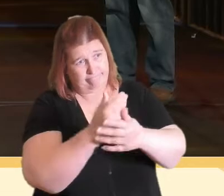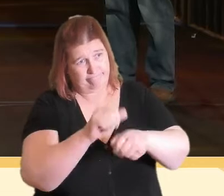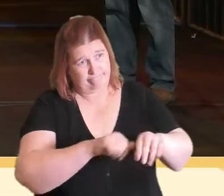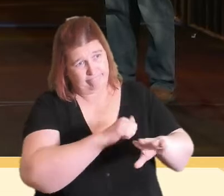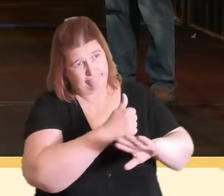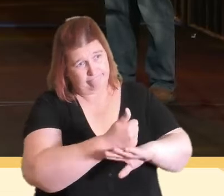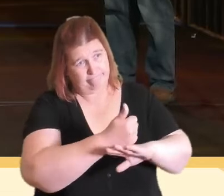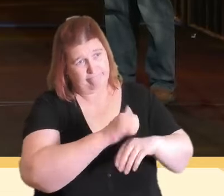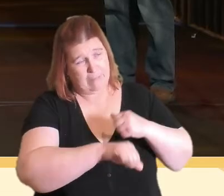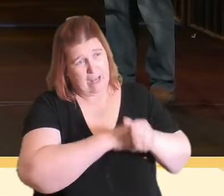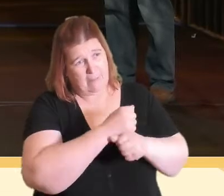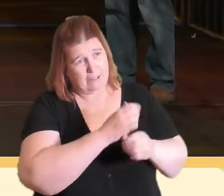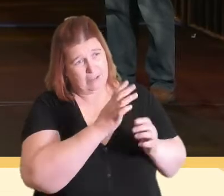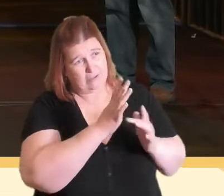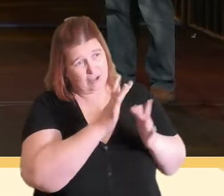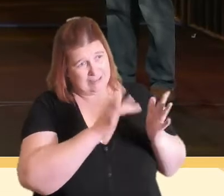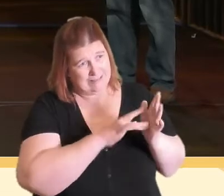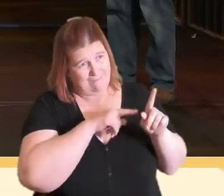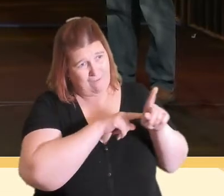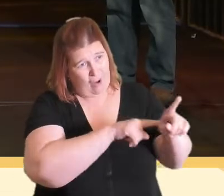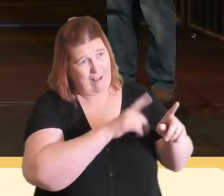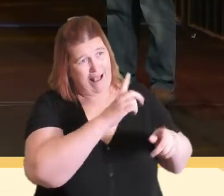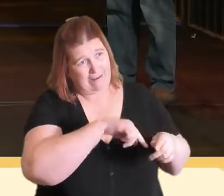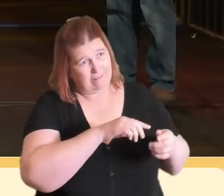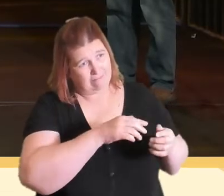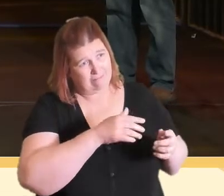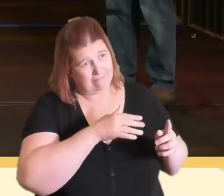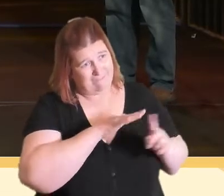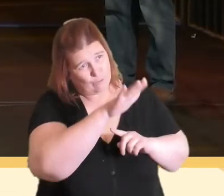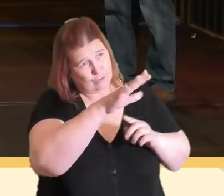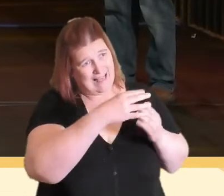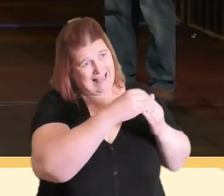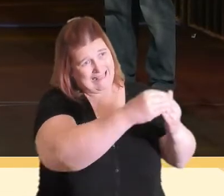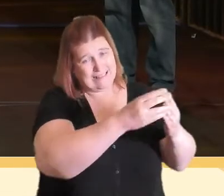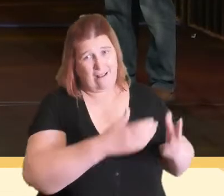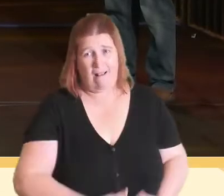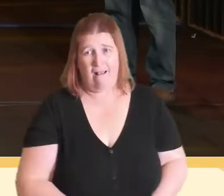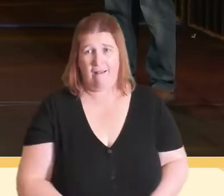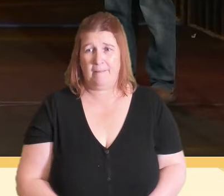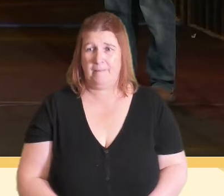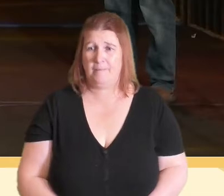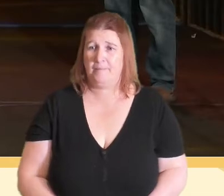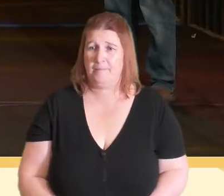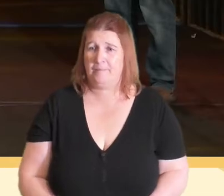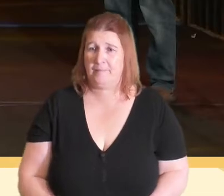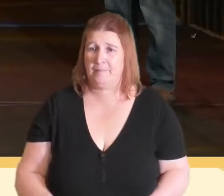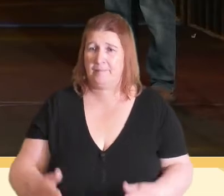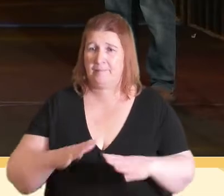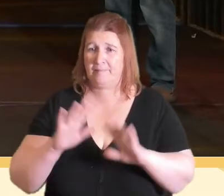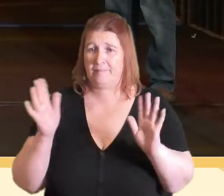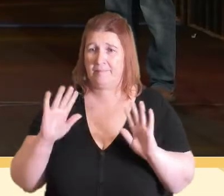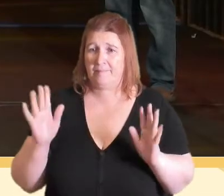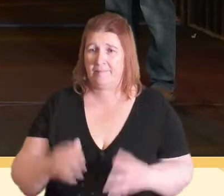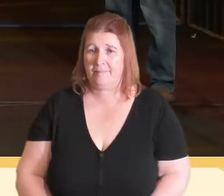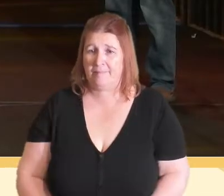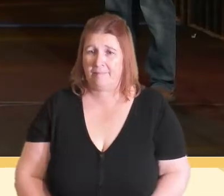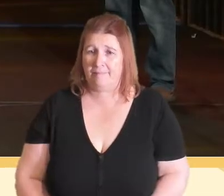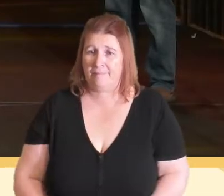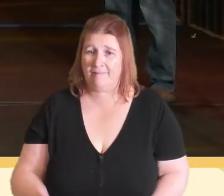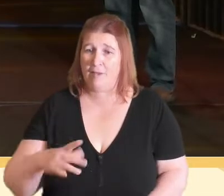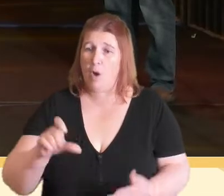Jesus and leading lots of different things, having fun with Jesus. And I'm Claude Halm